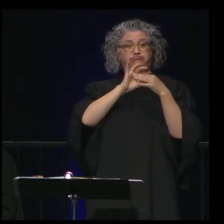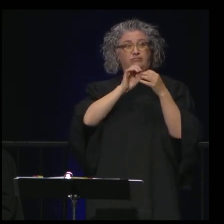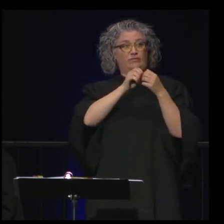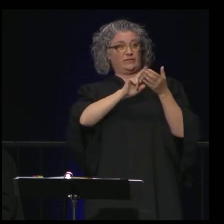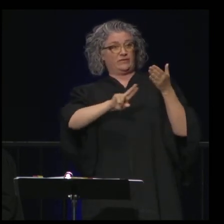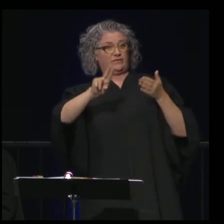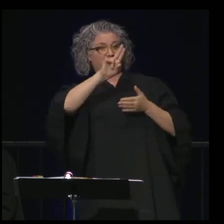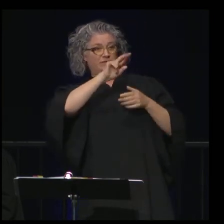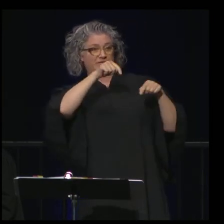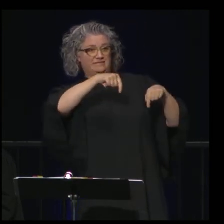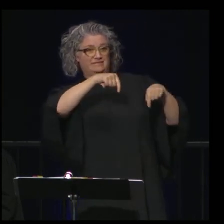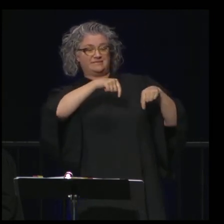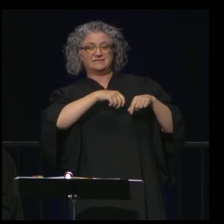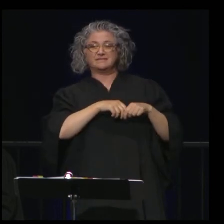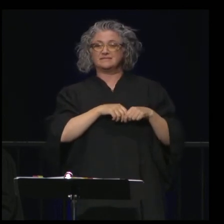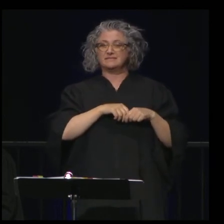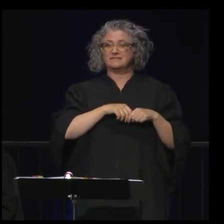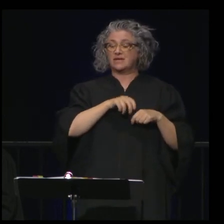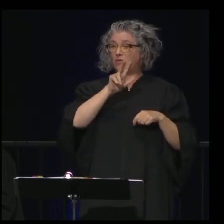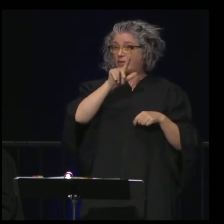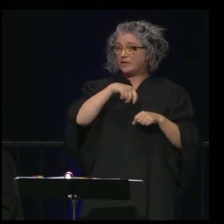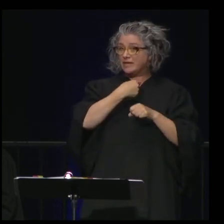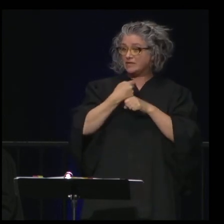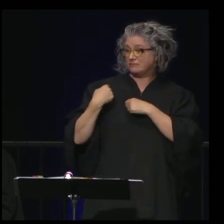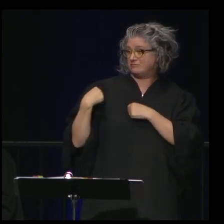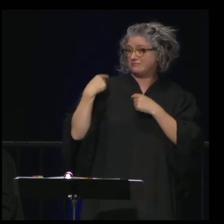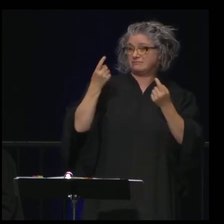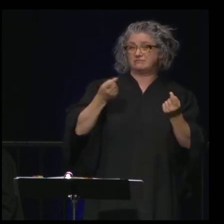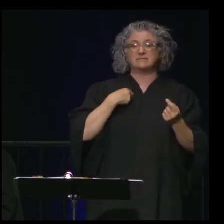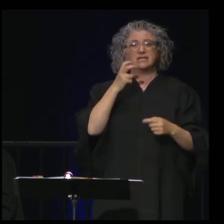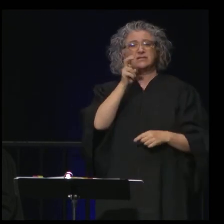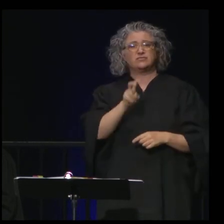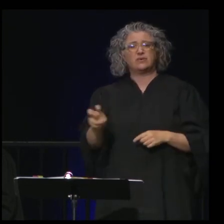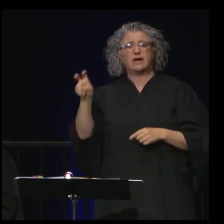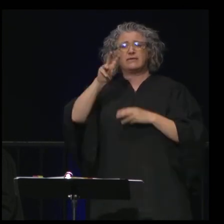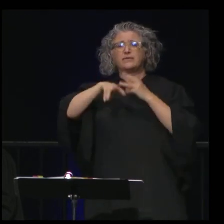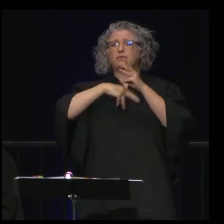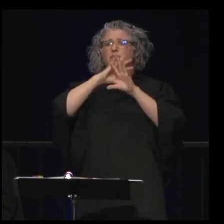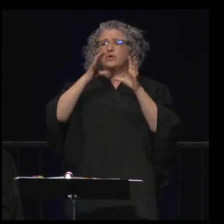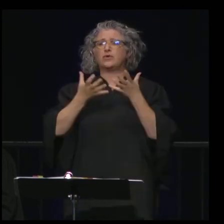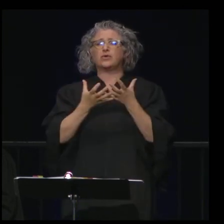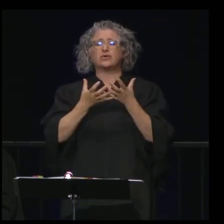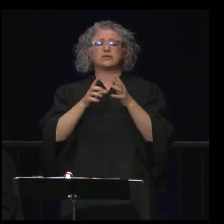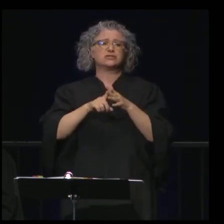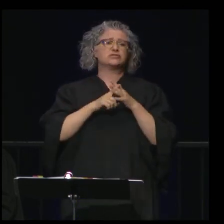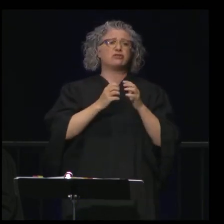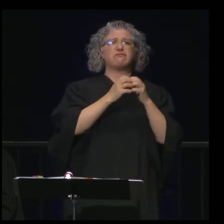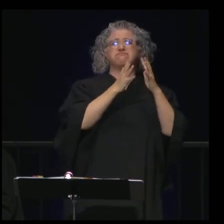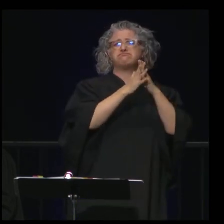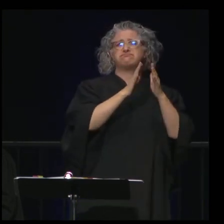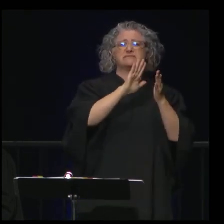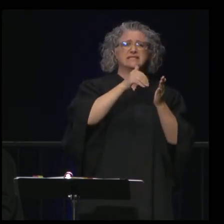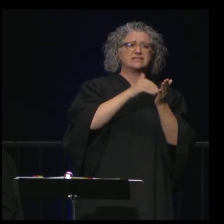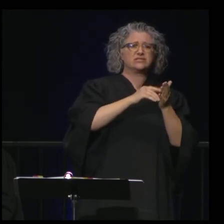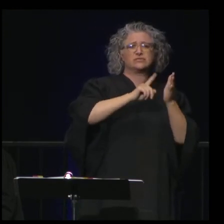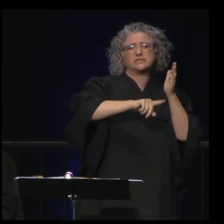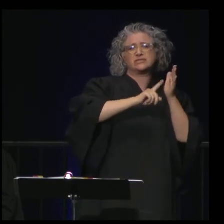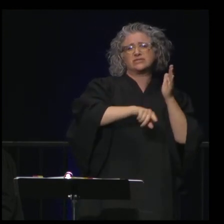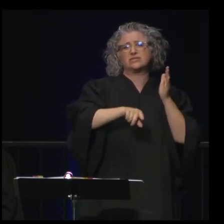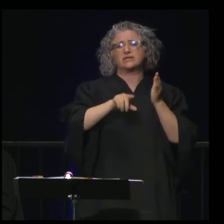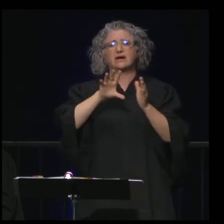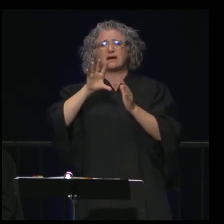university. In those 23 years, I have traveled the world, started research centers, spun off companies,